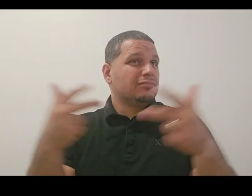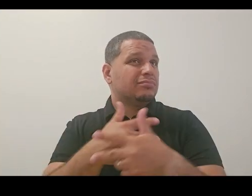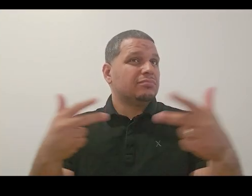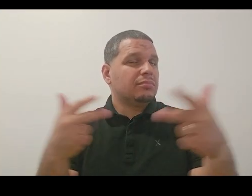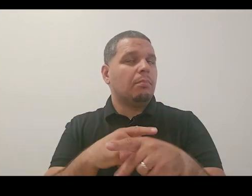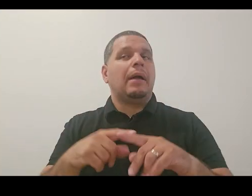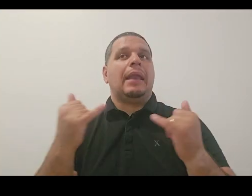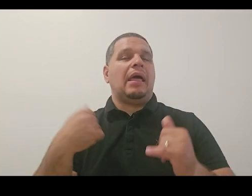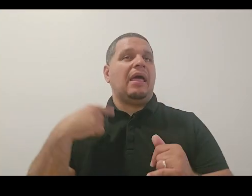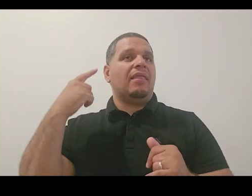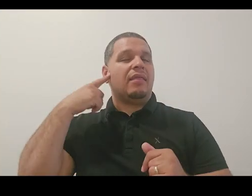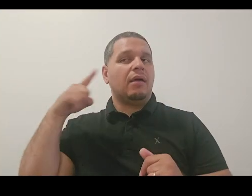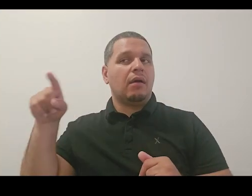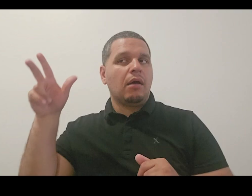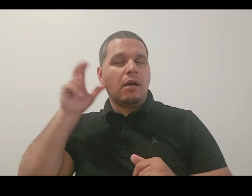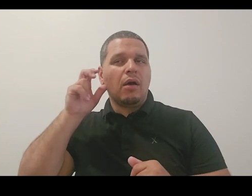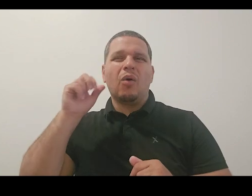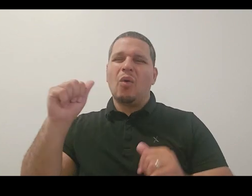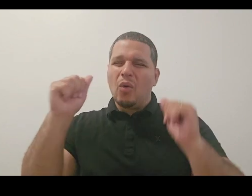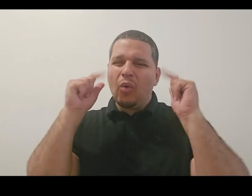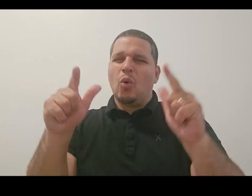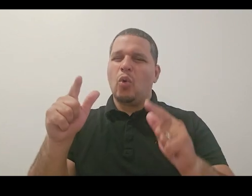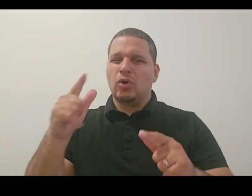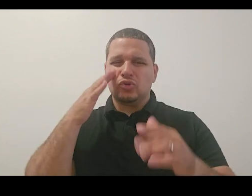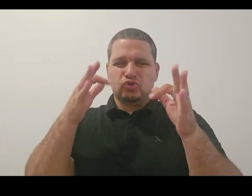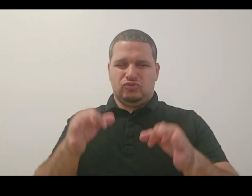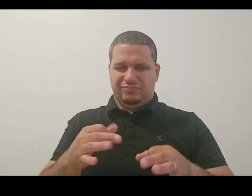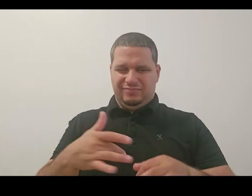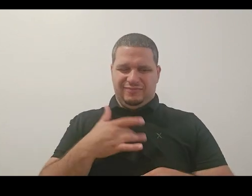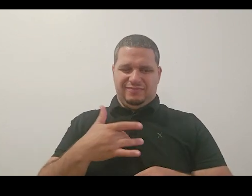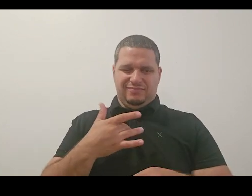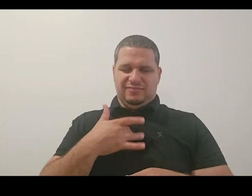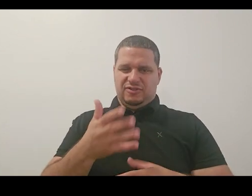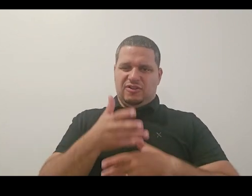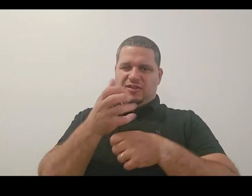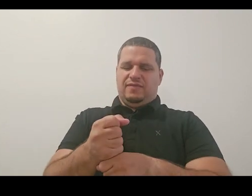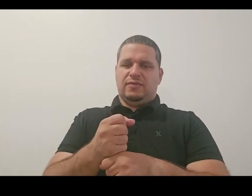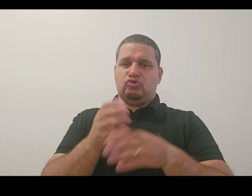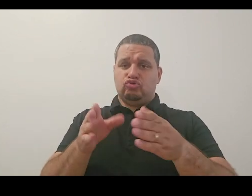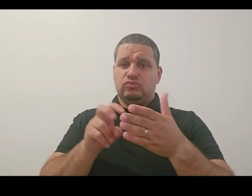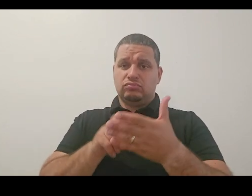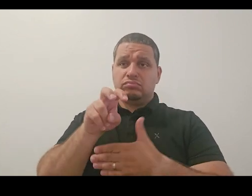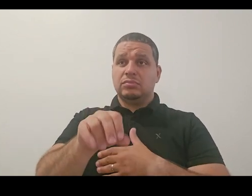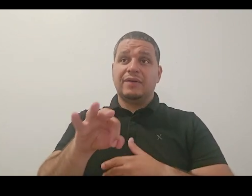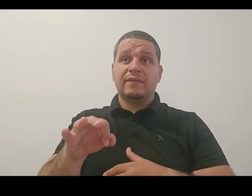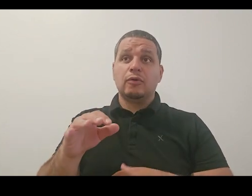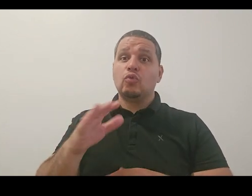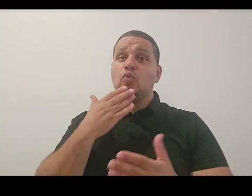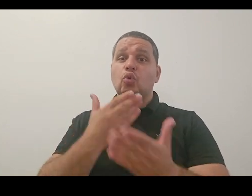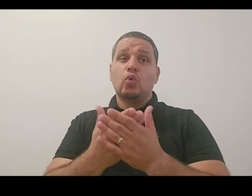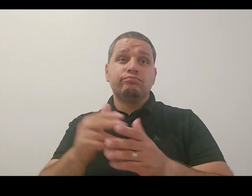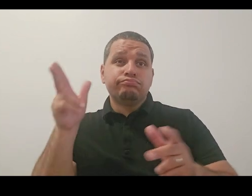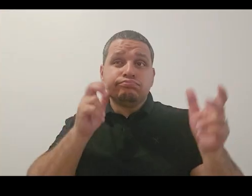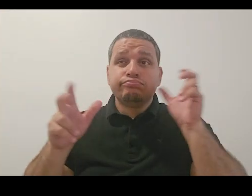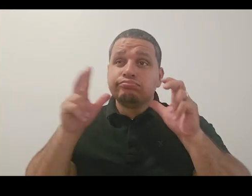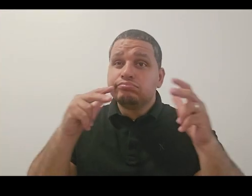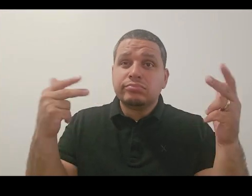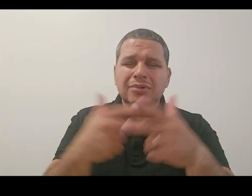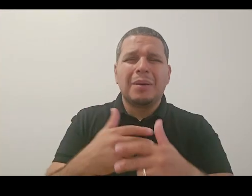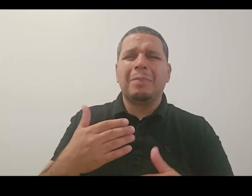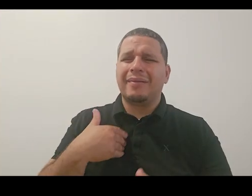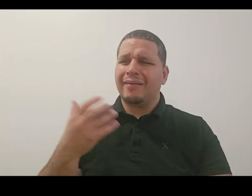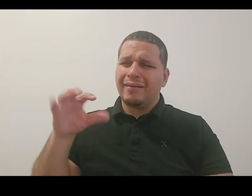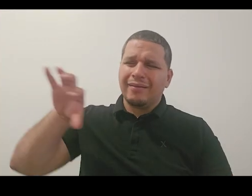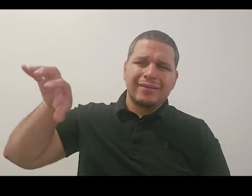traffic? And I now think everybody deserves to feel confident crossing the street, whether they're good at localizing sound or not. So, like,